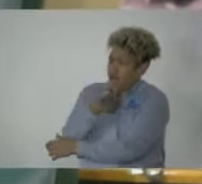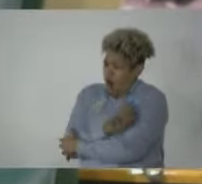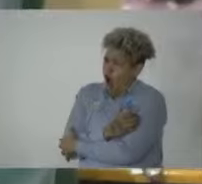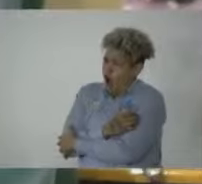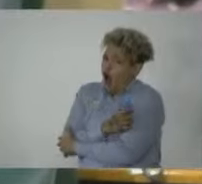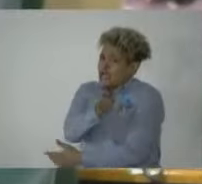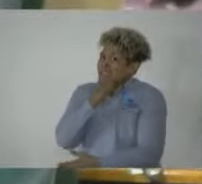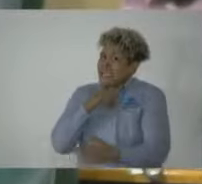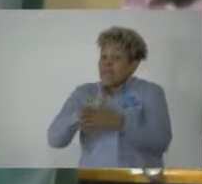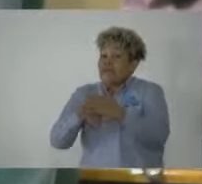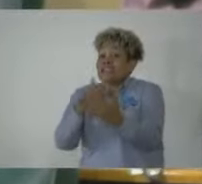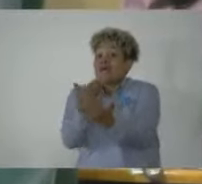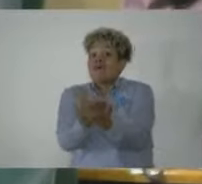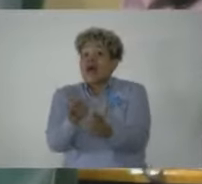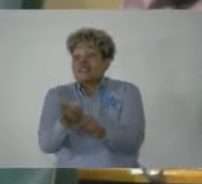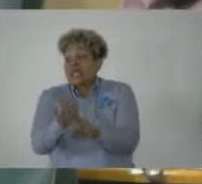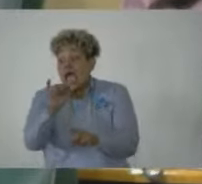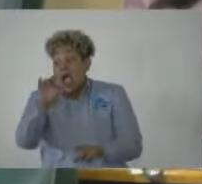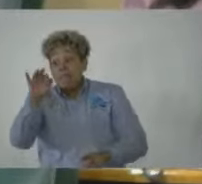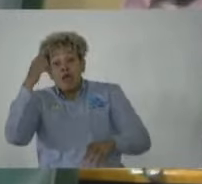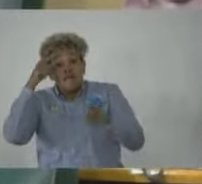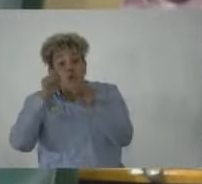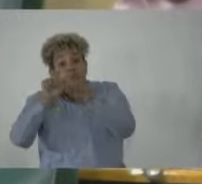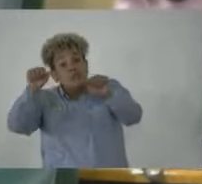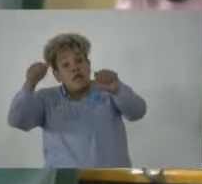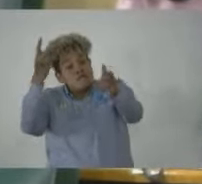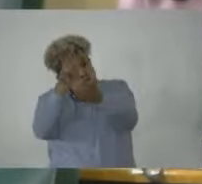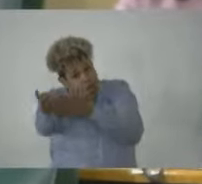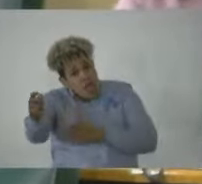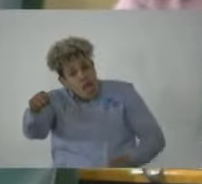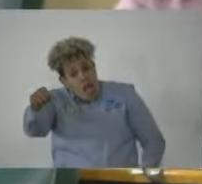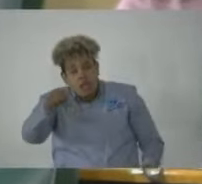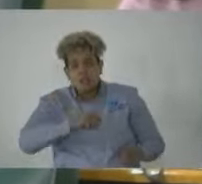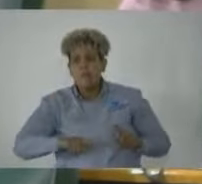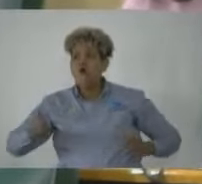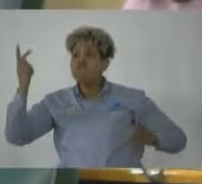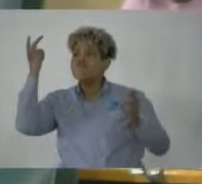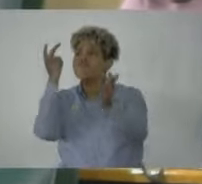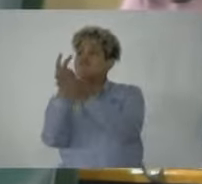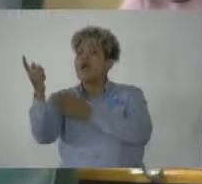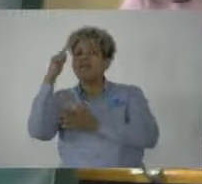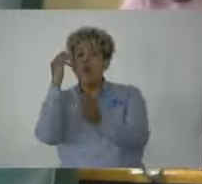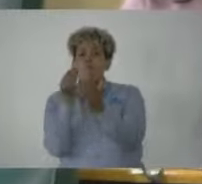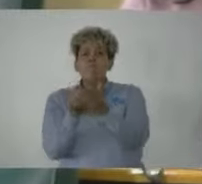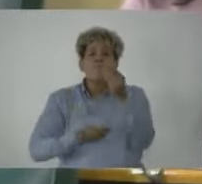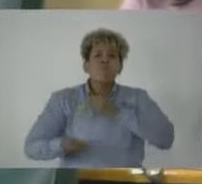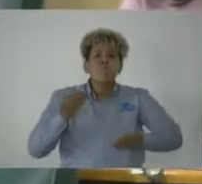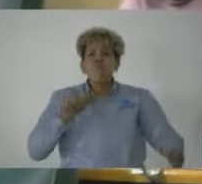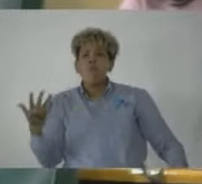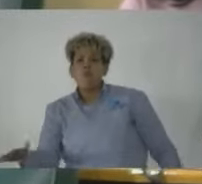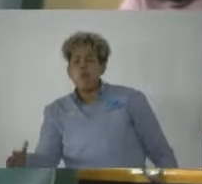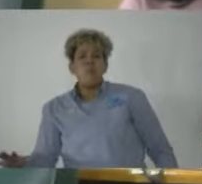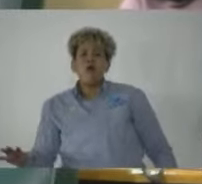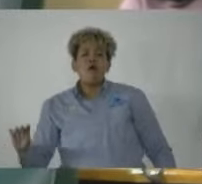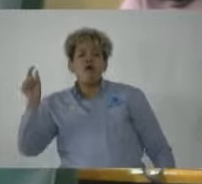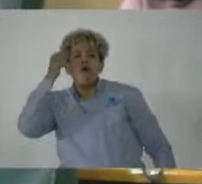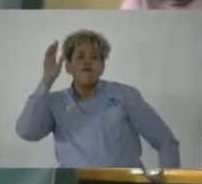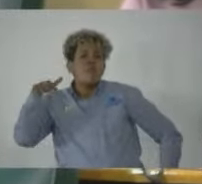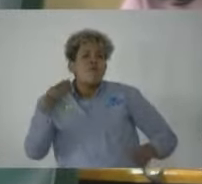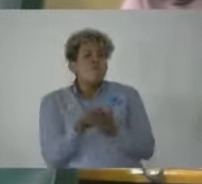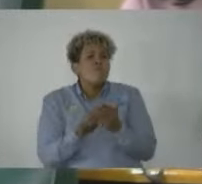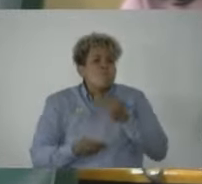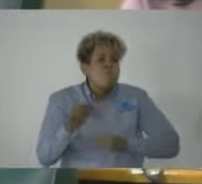is based on a fact that the IMF agreement did collapse. But it did not collapse because the government didn't have